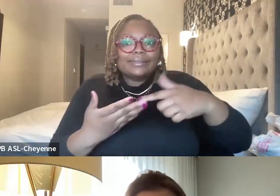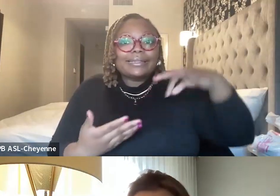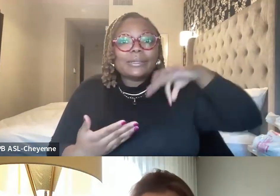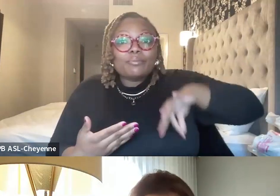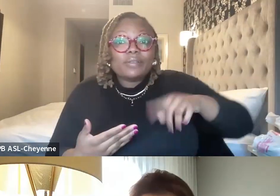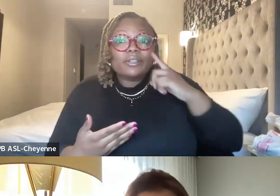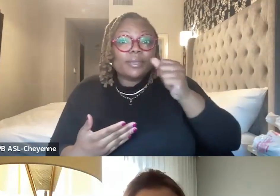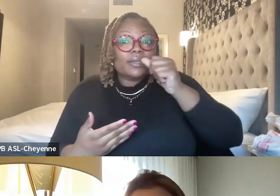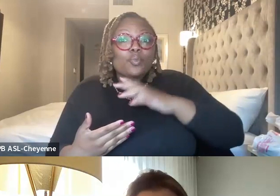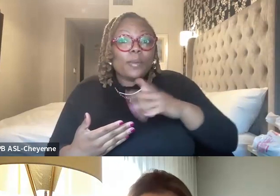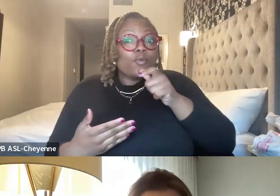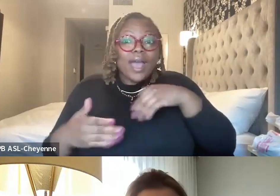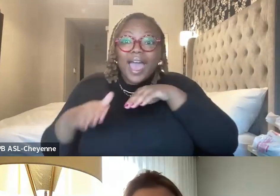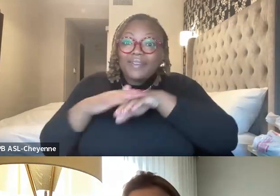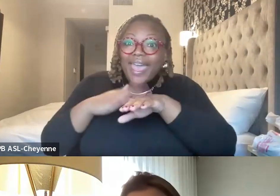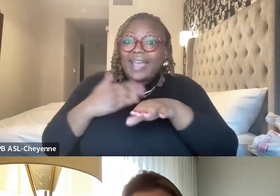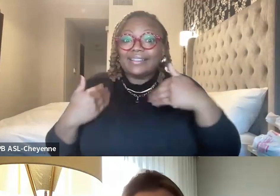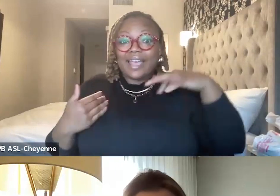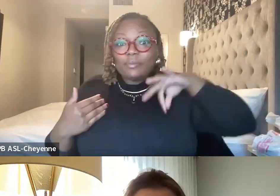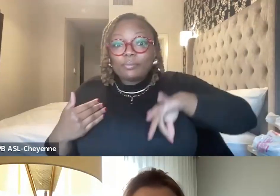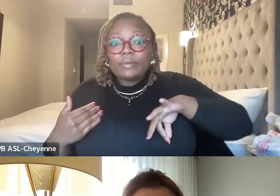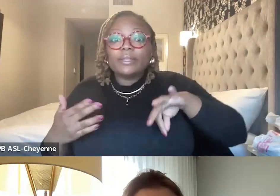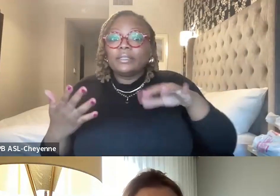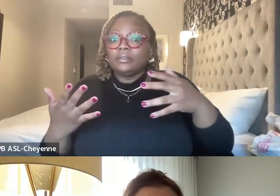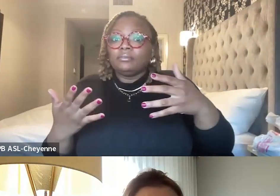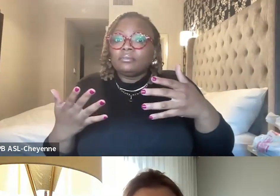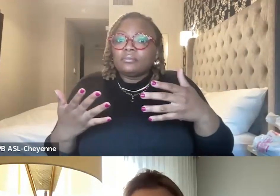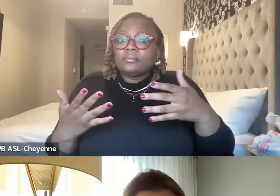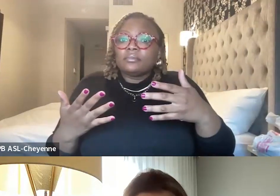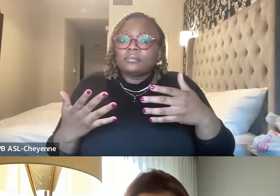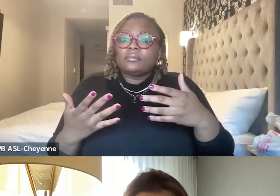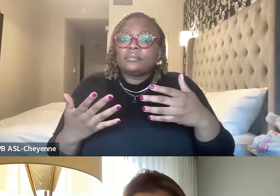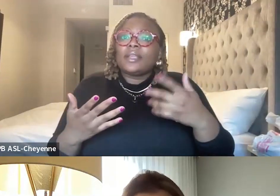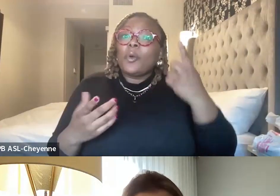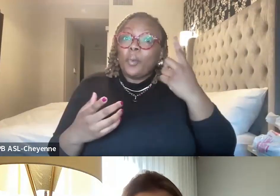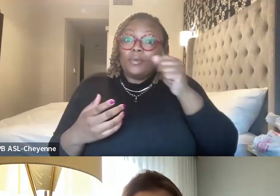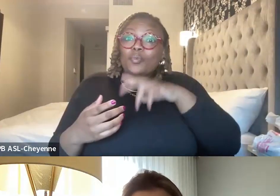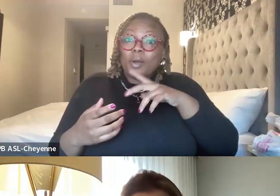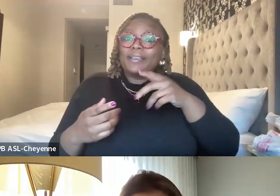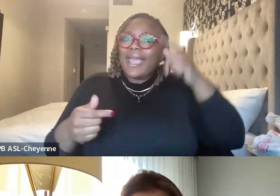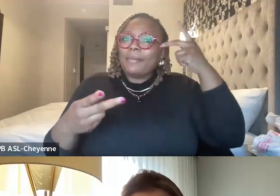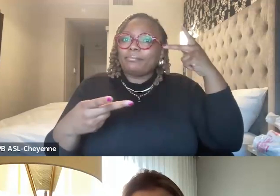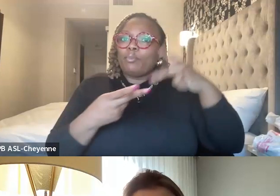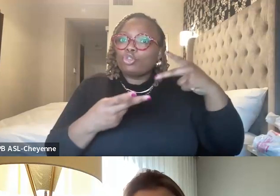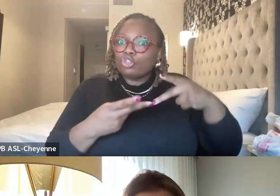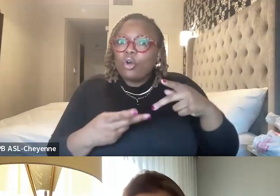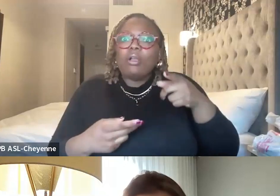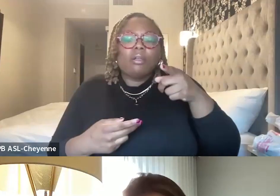because the women that had access, that had privilege, in case of Eliza, she was in Portugal, so she